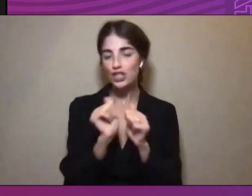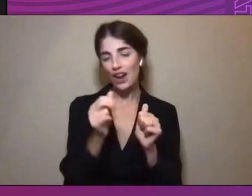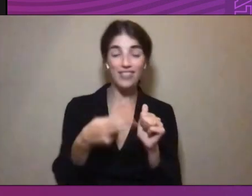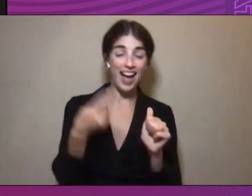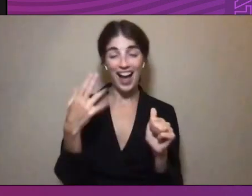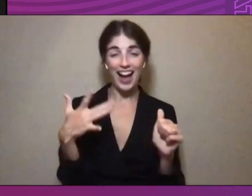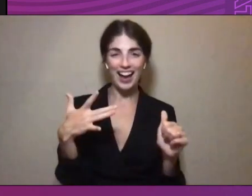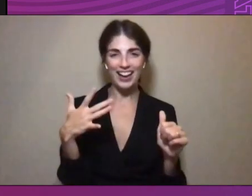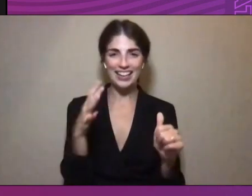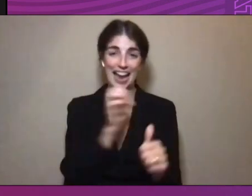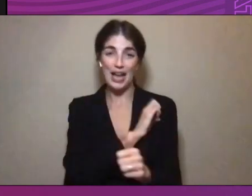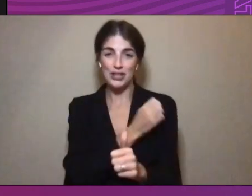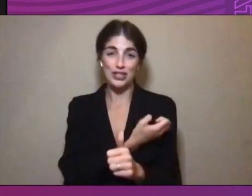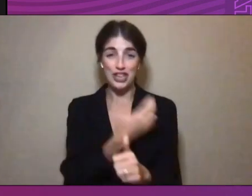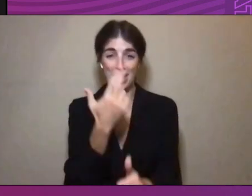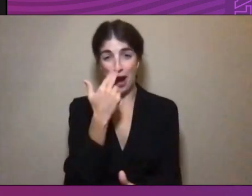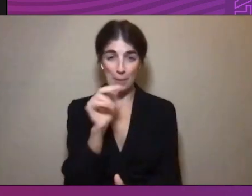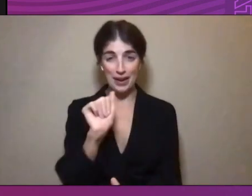of God.